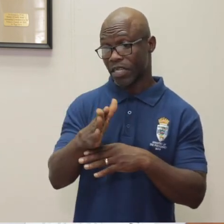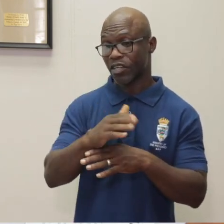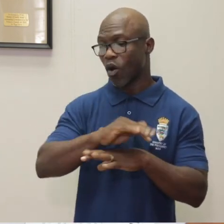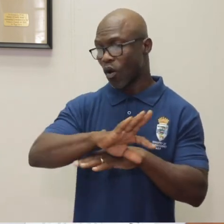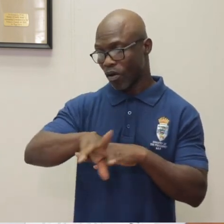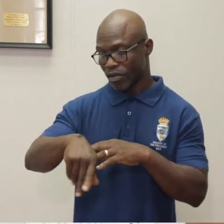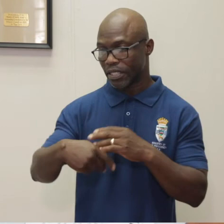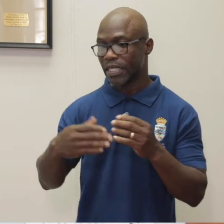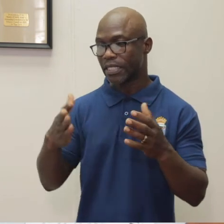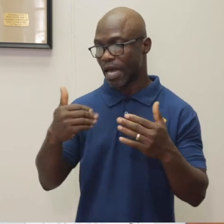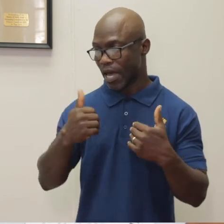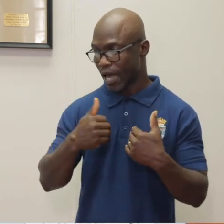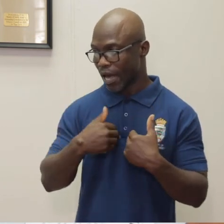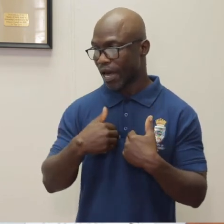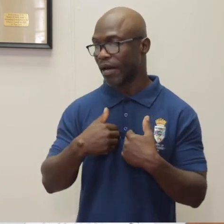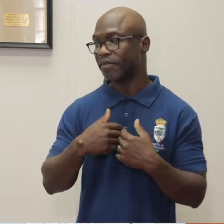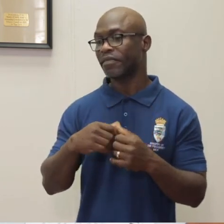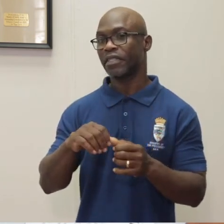minerals.